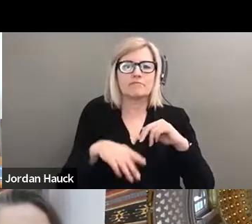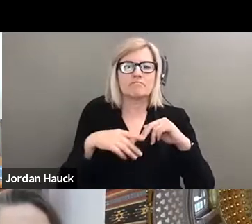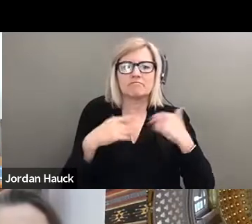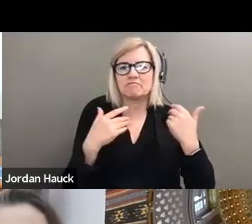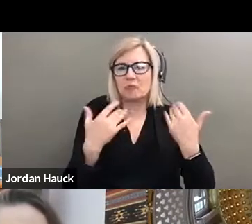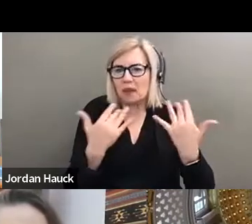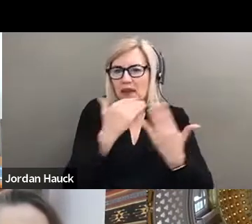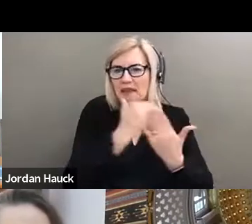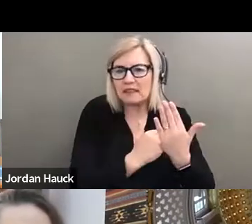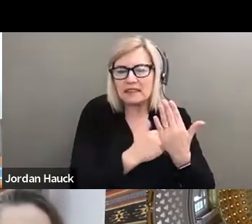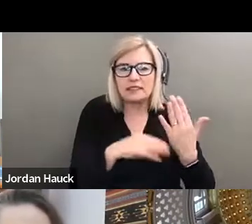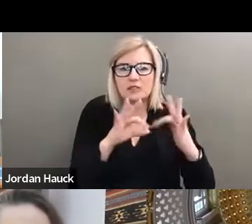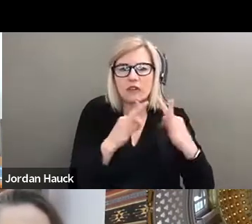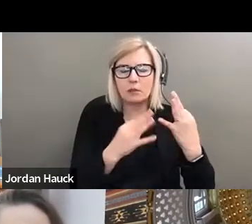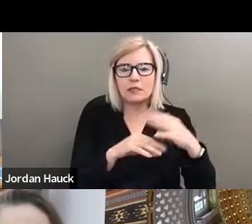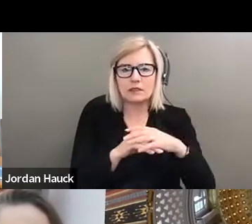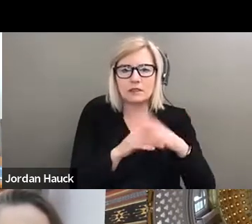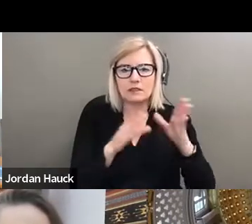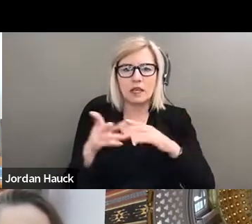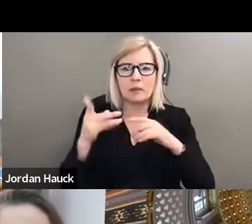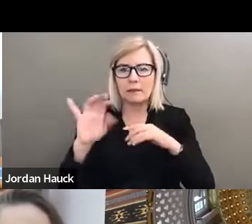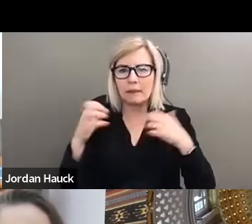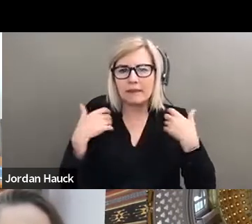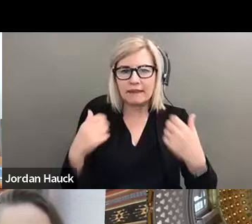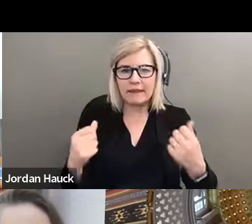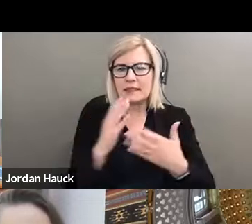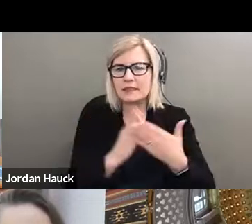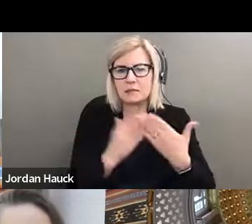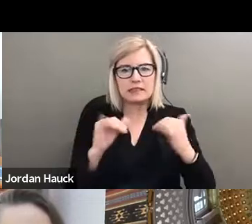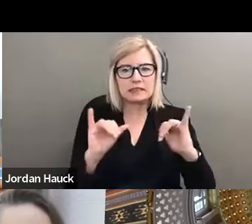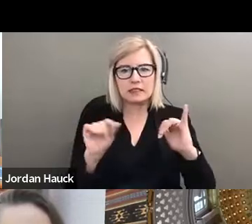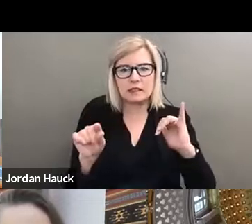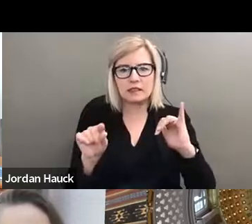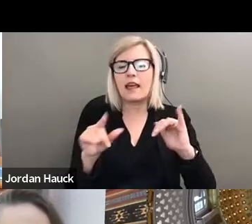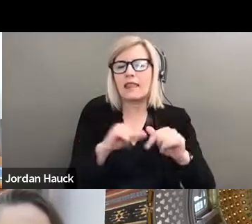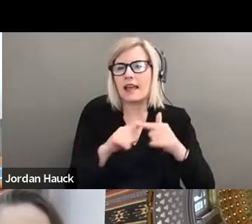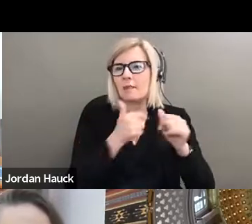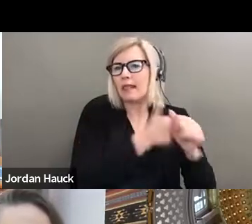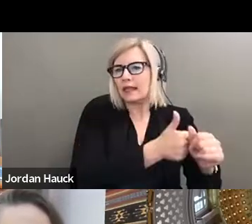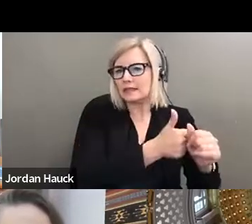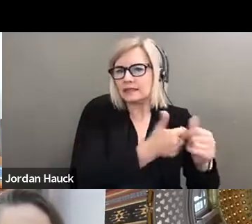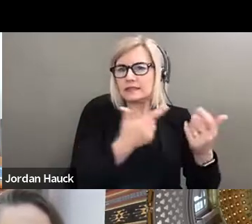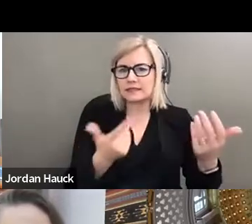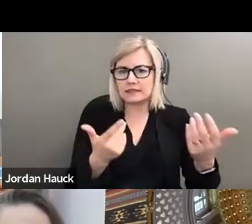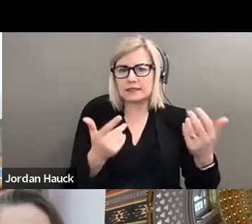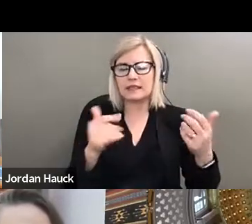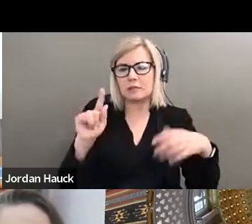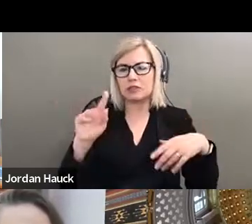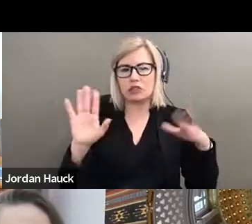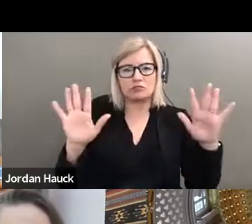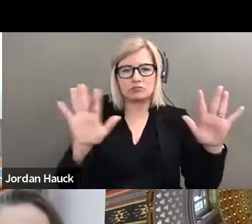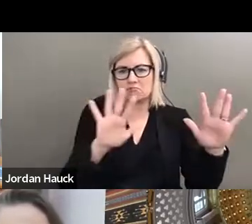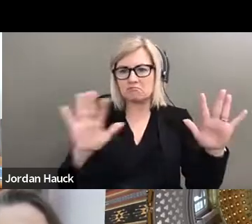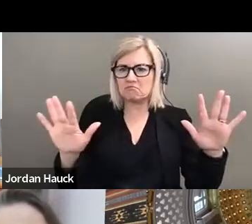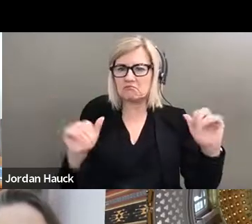and protection, and then public health, some of their still aligned that way, and then compliance and administration. And